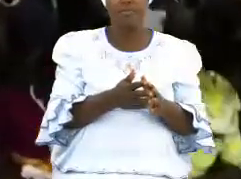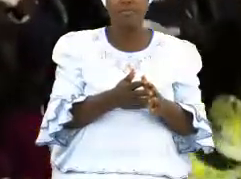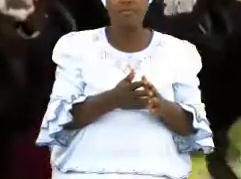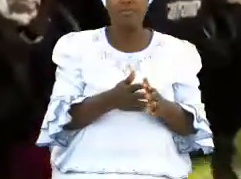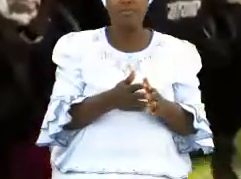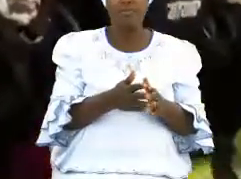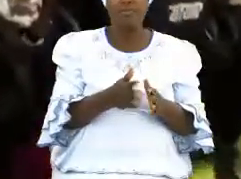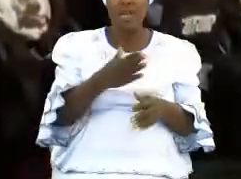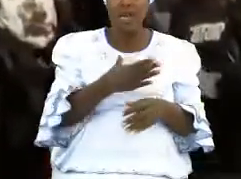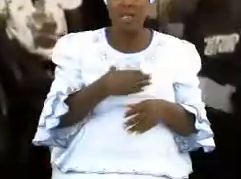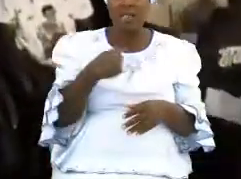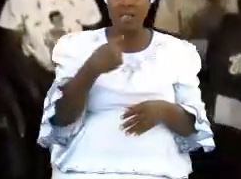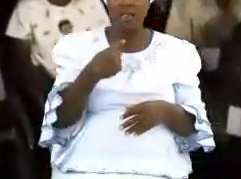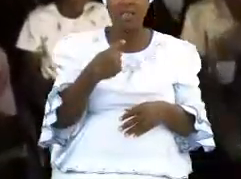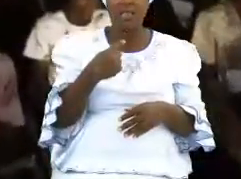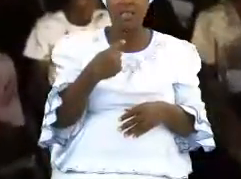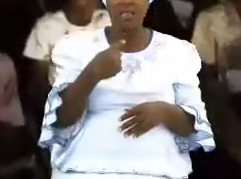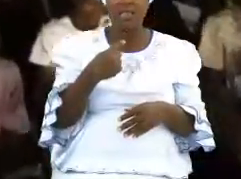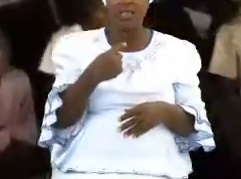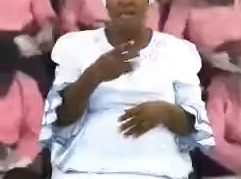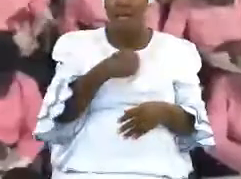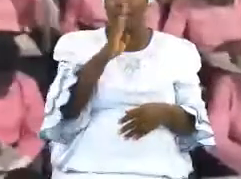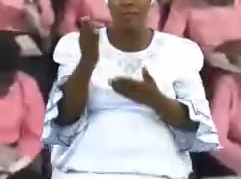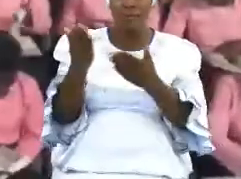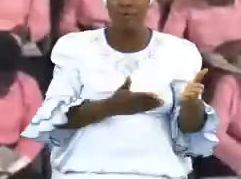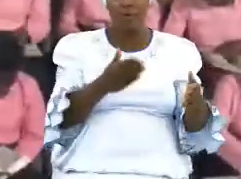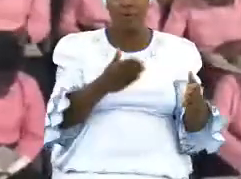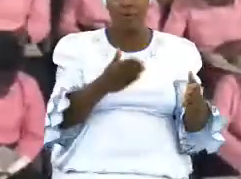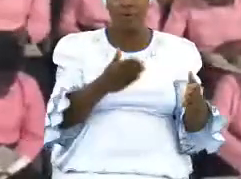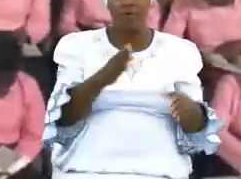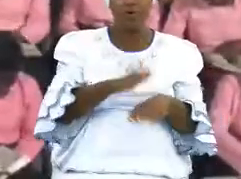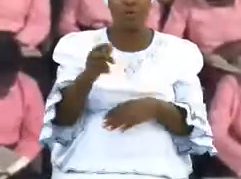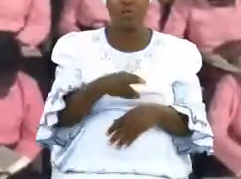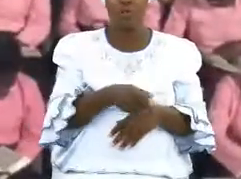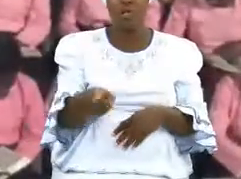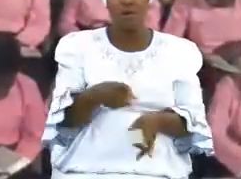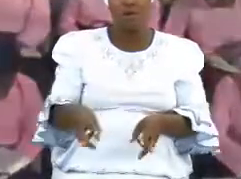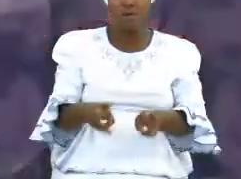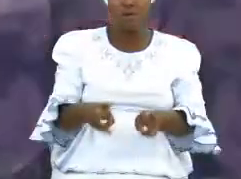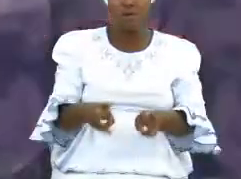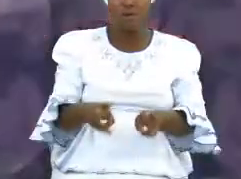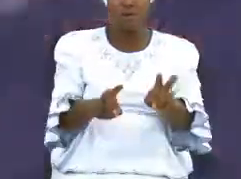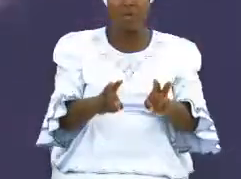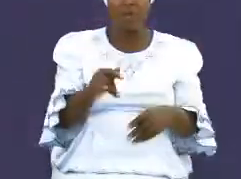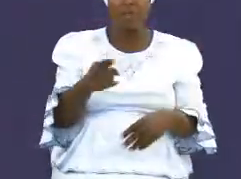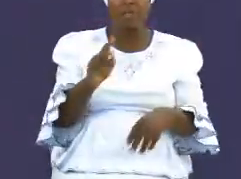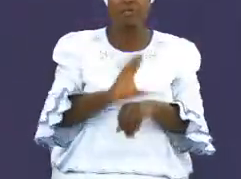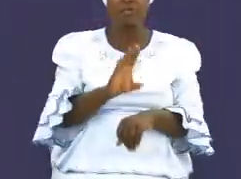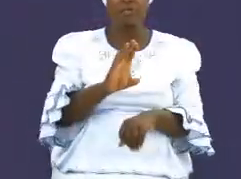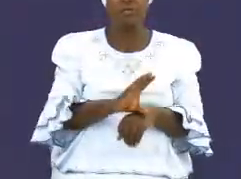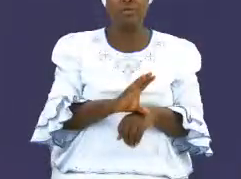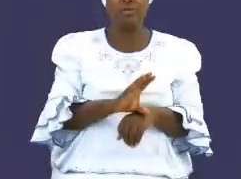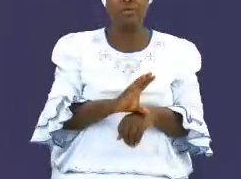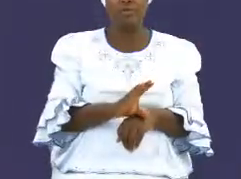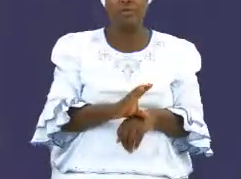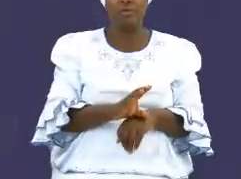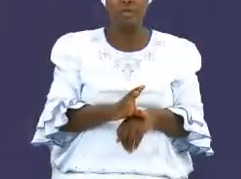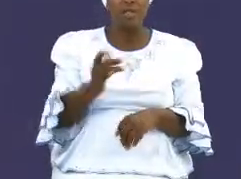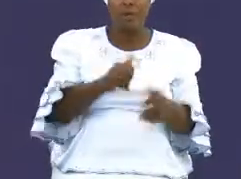And it says, I'm being brought on their way by the church. They passed